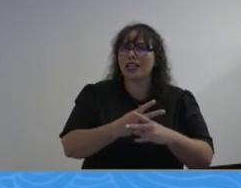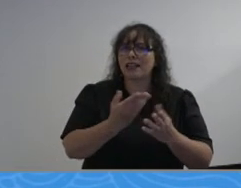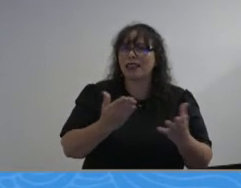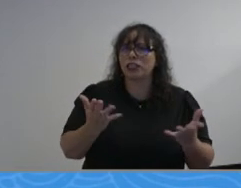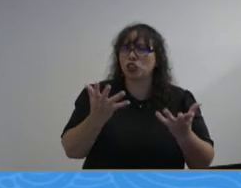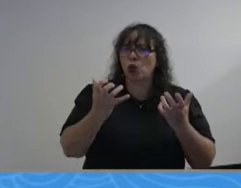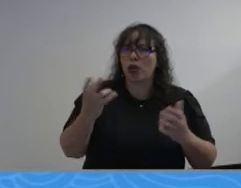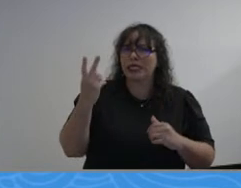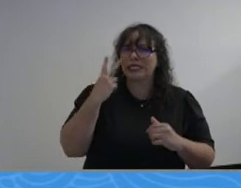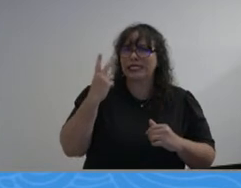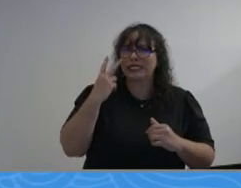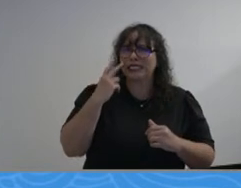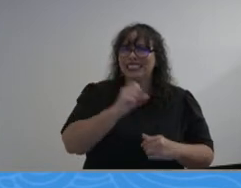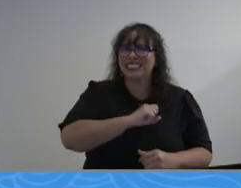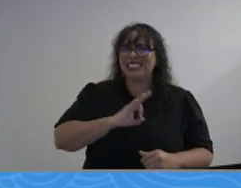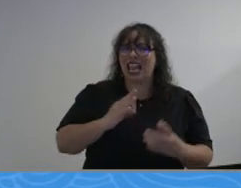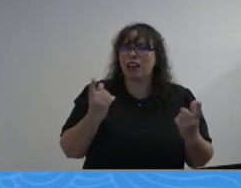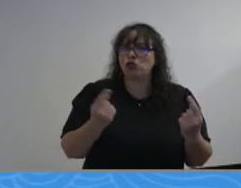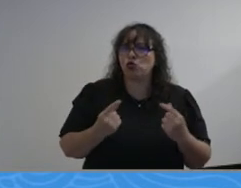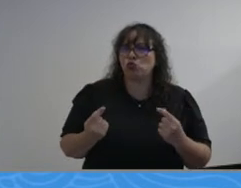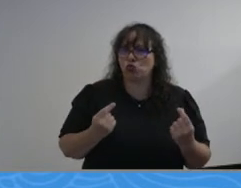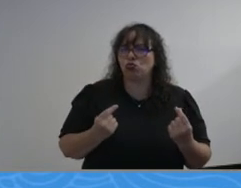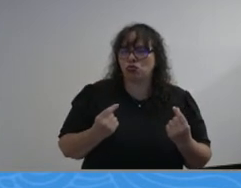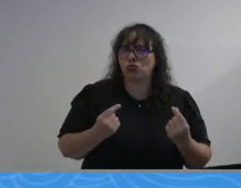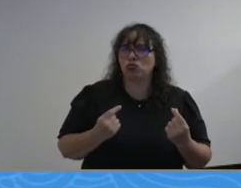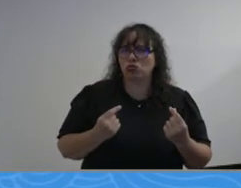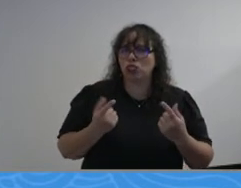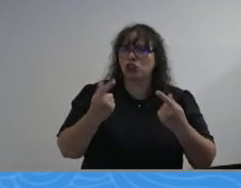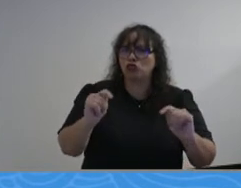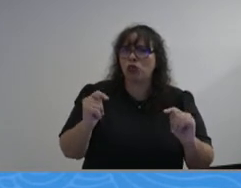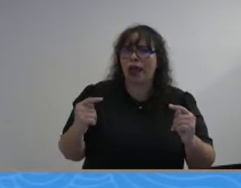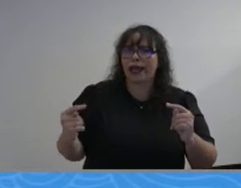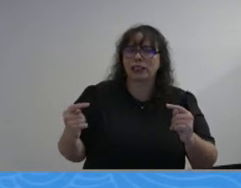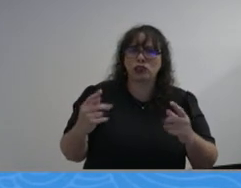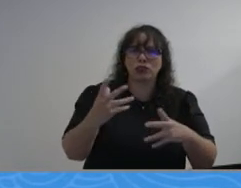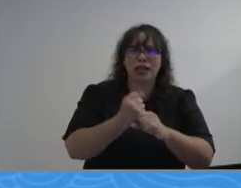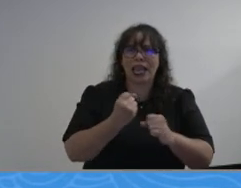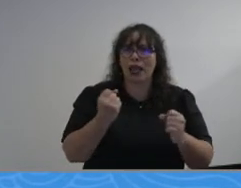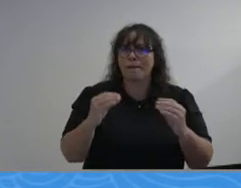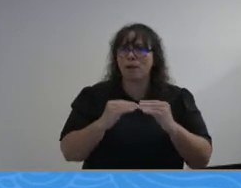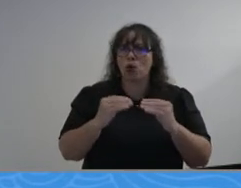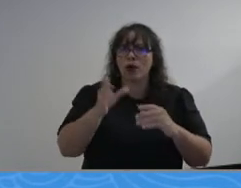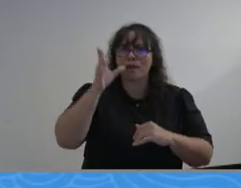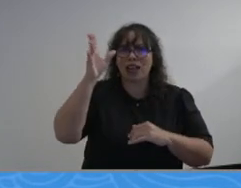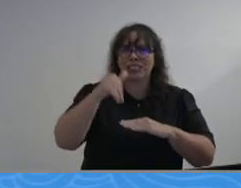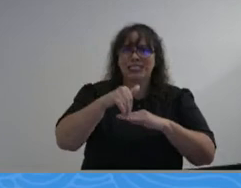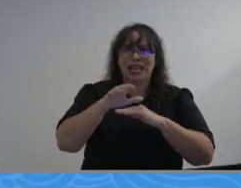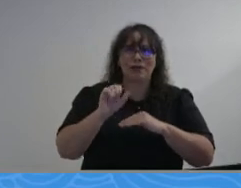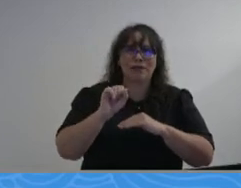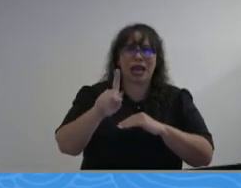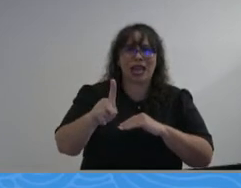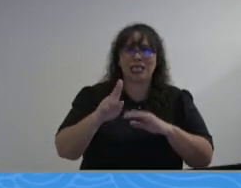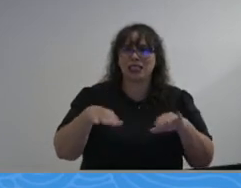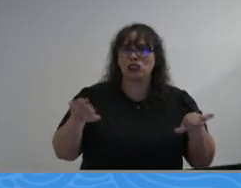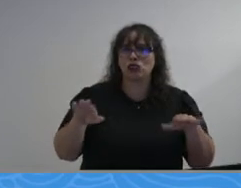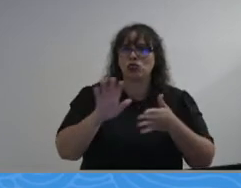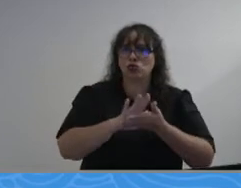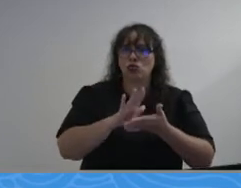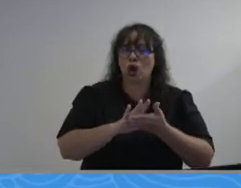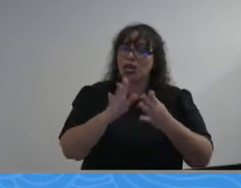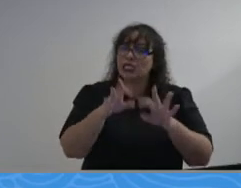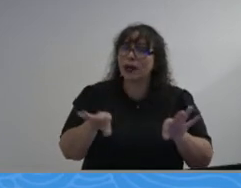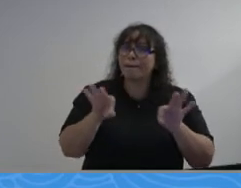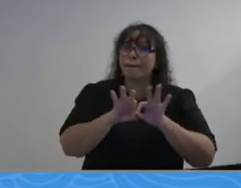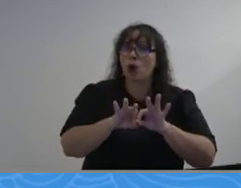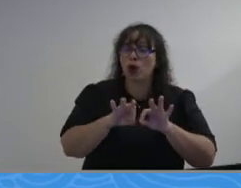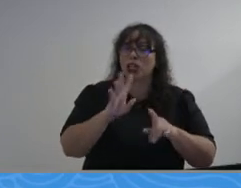see staff do as they try to get more parents and caregivers to send their young people back to school? Because I think that's important to talk about the need